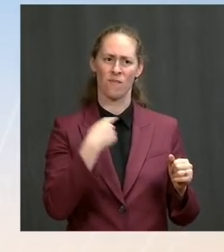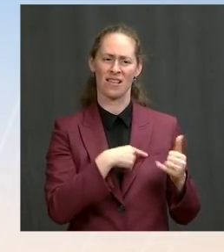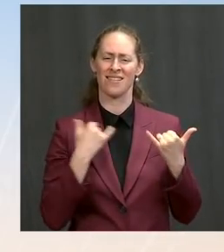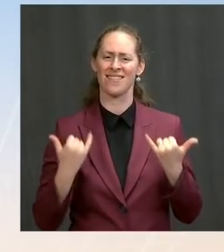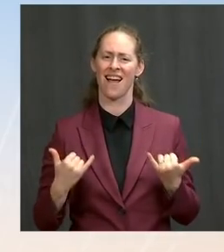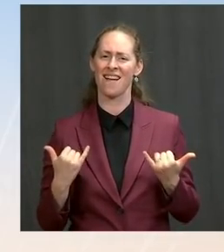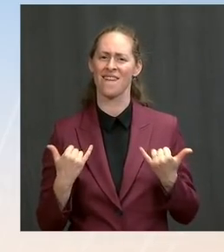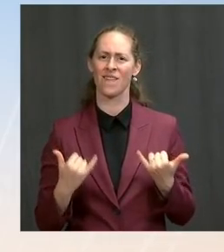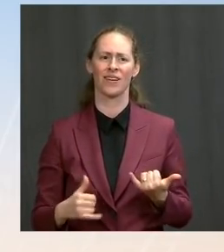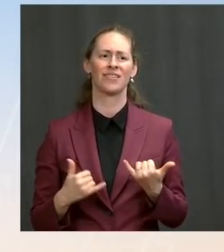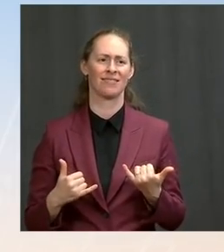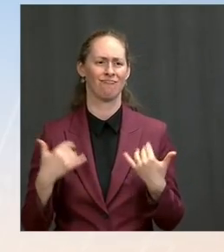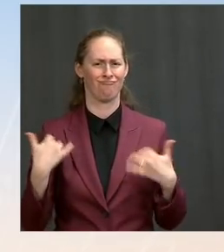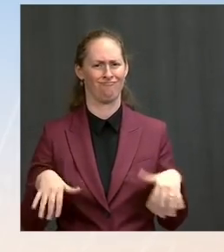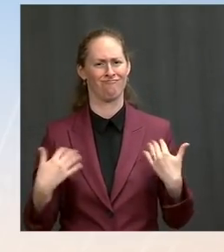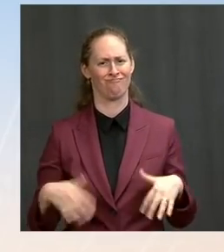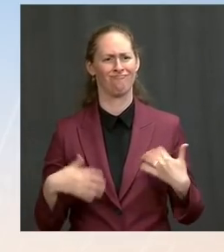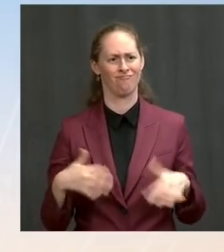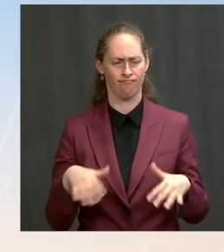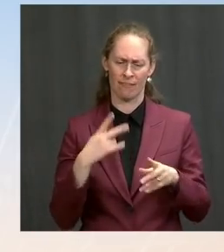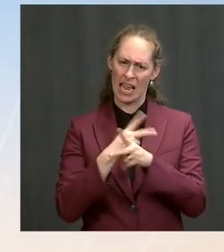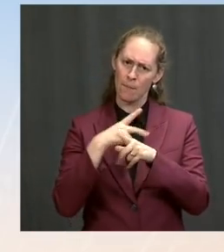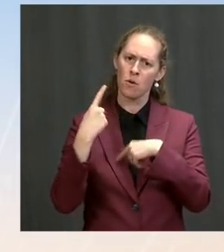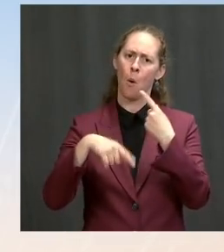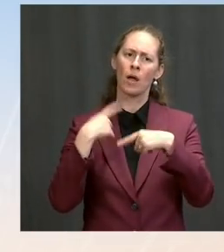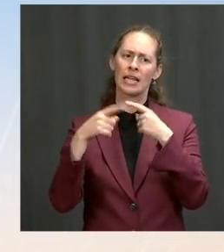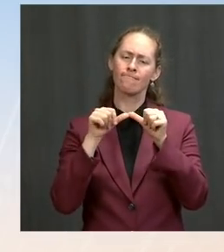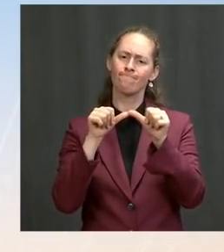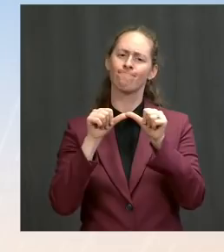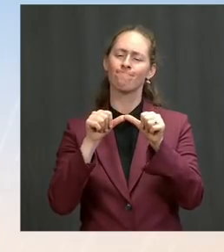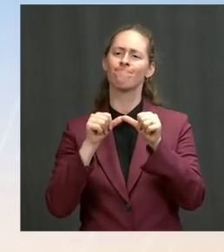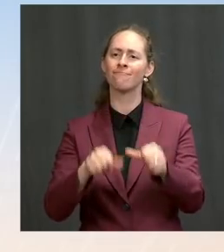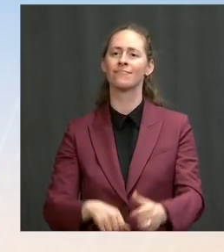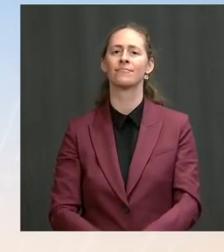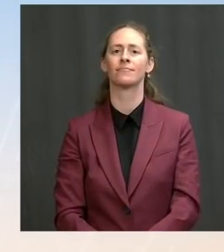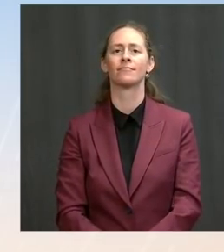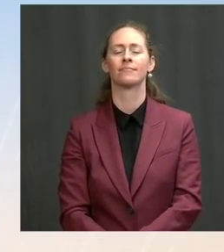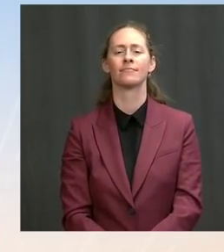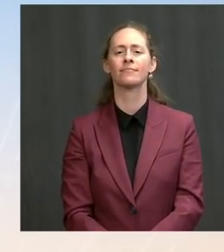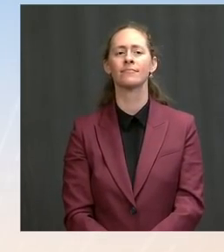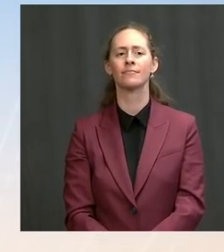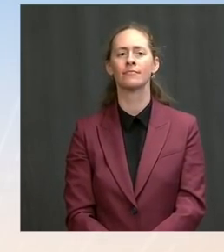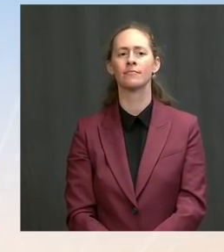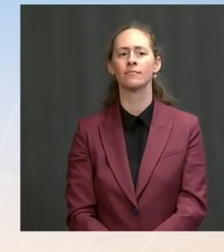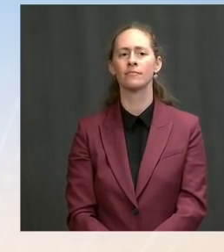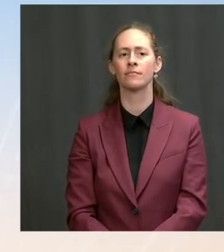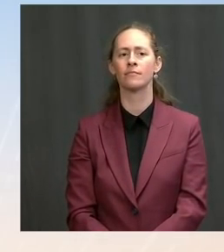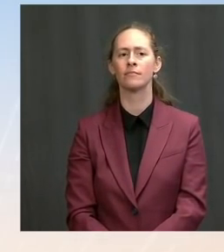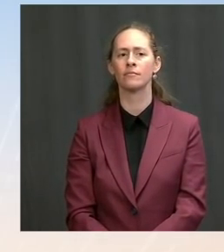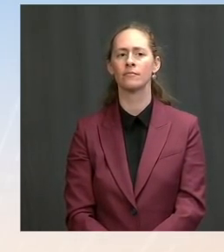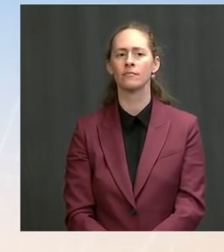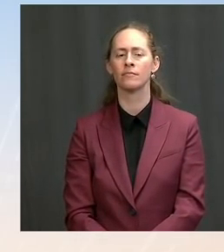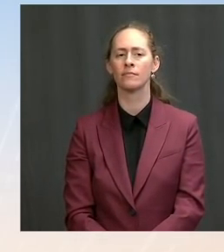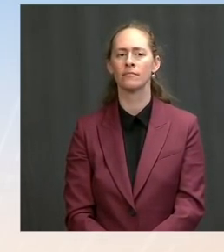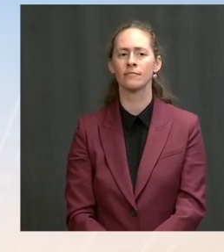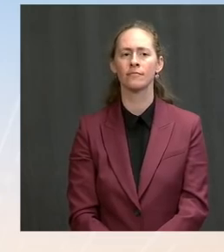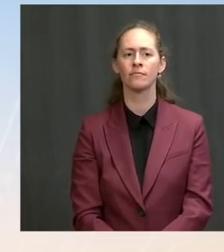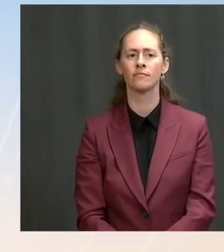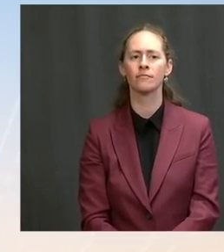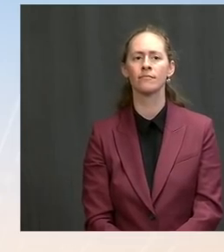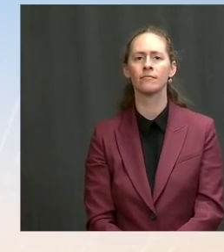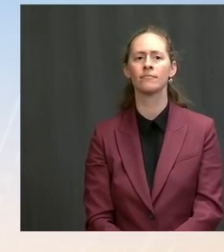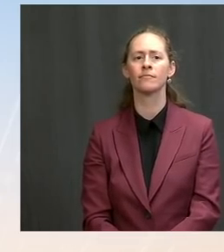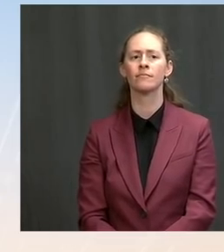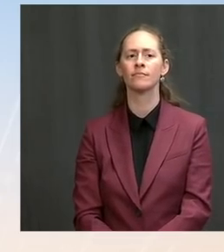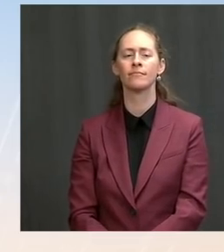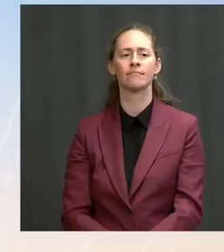though, are going to keep at it, and there's still work ahead. A couple of questions related to COVID and travel, sure. International travel